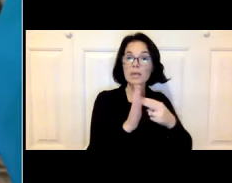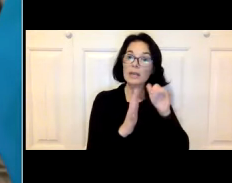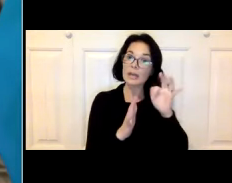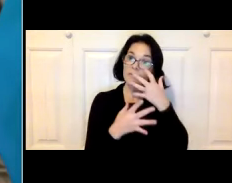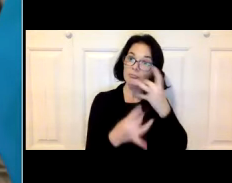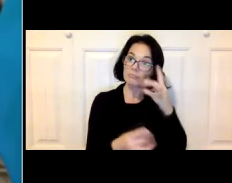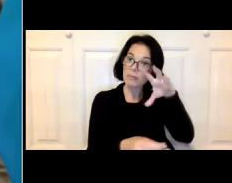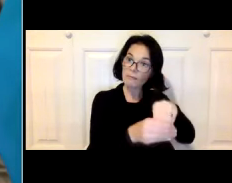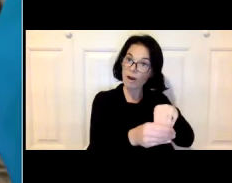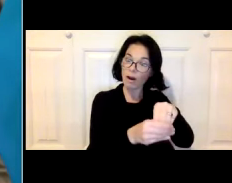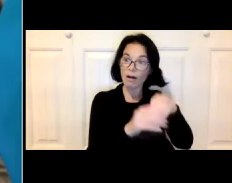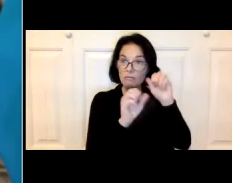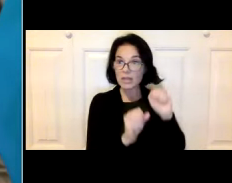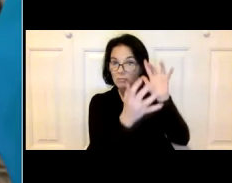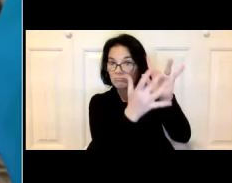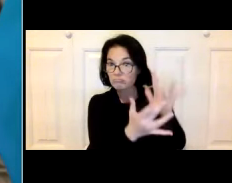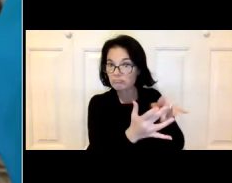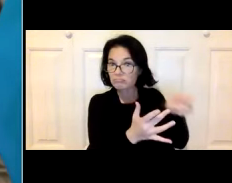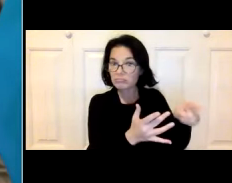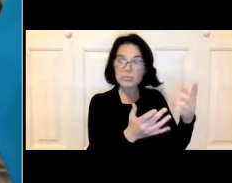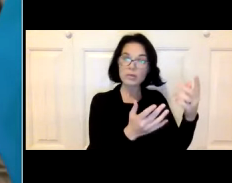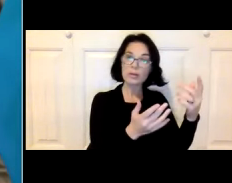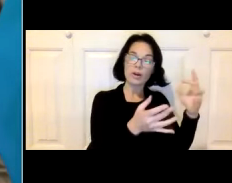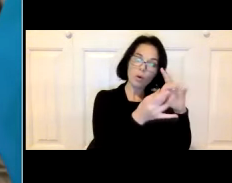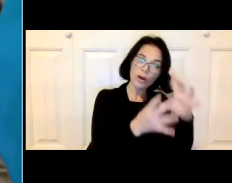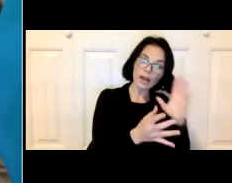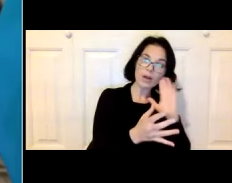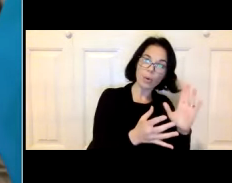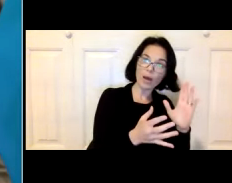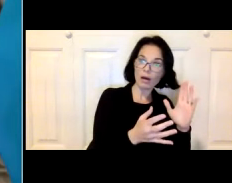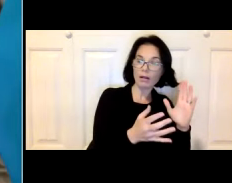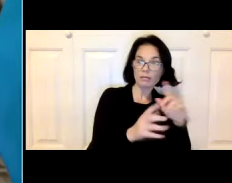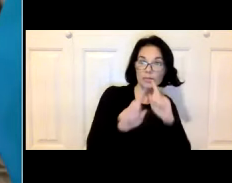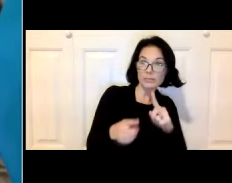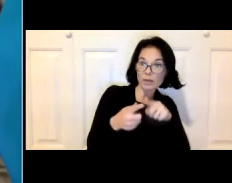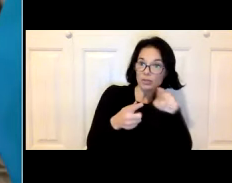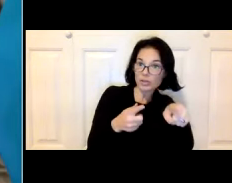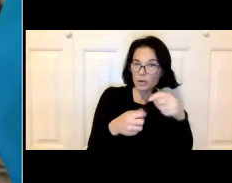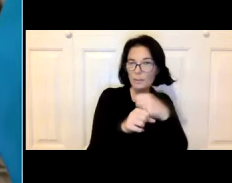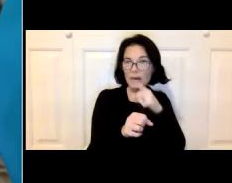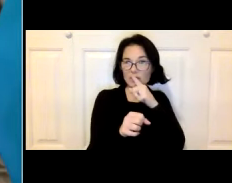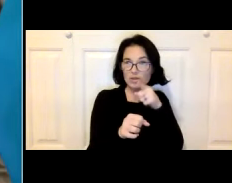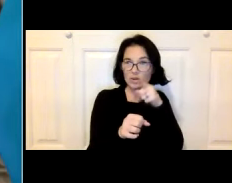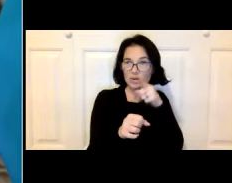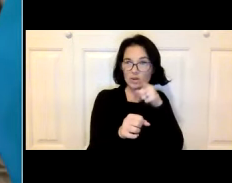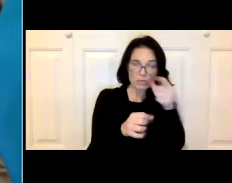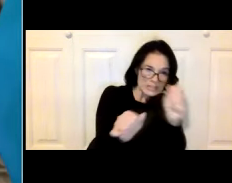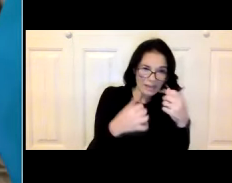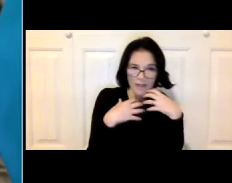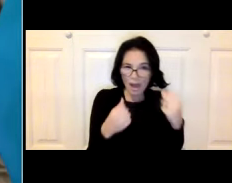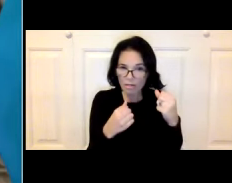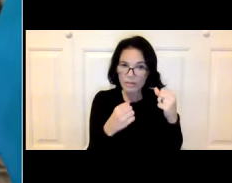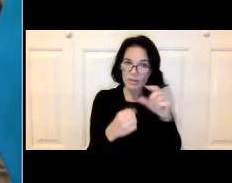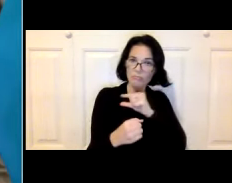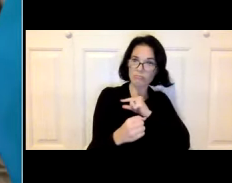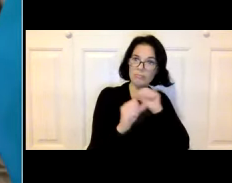research coordinator reach back out to you to go over all the eligibility criteria to ensure that you're safe, you're healthy enough